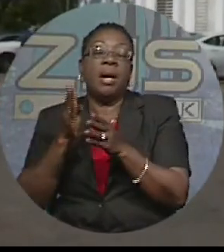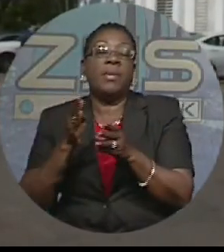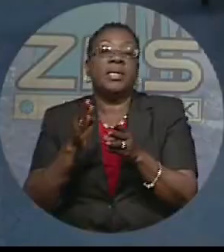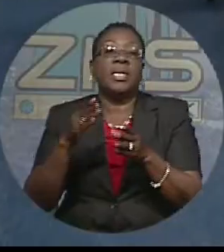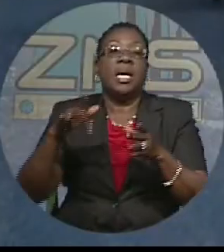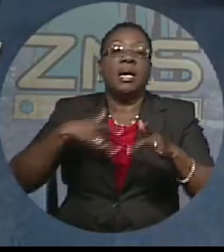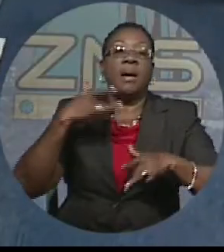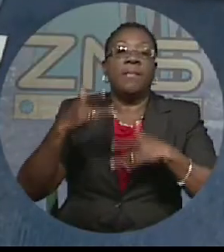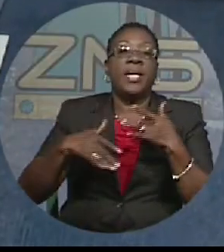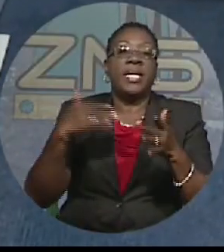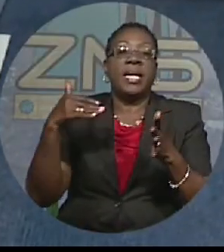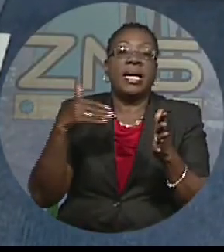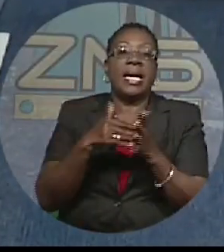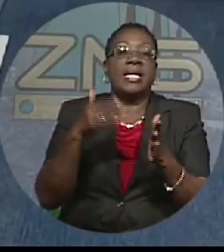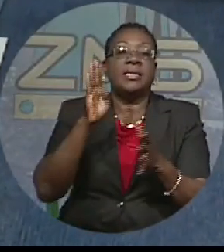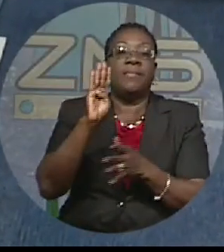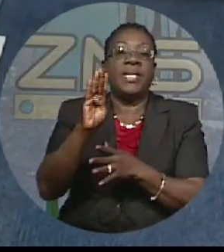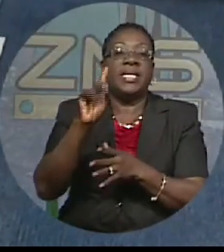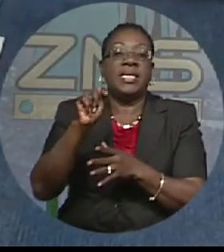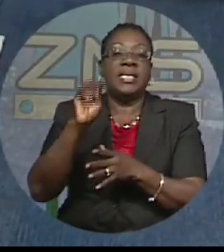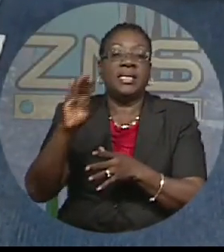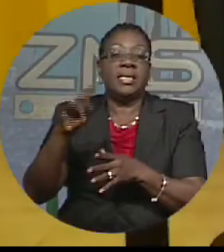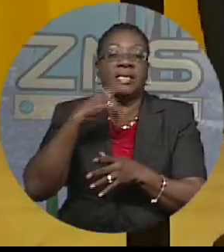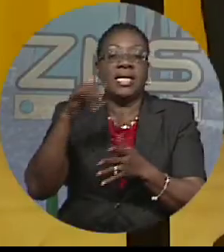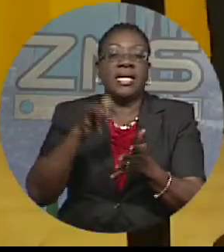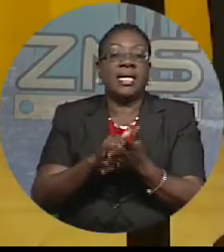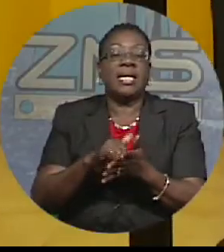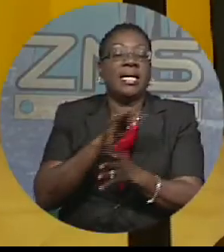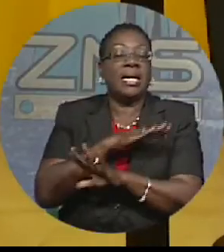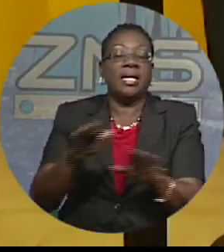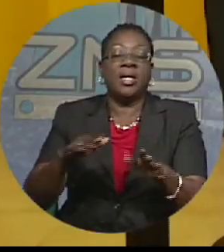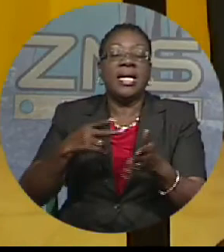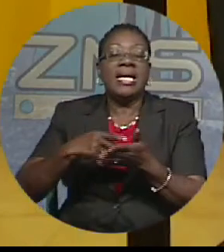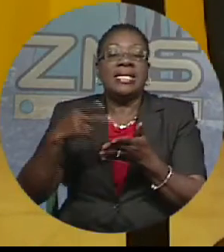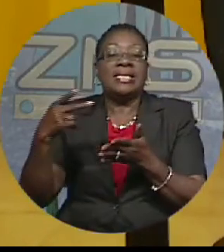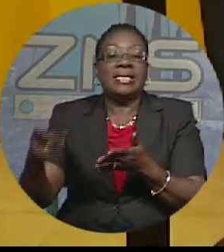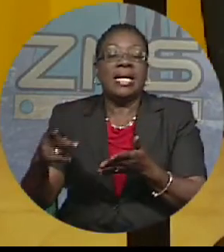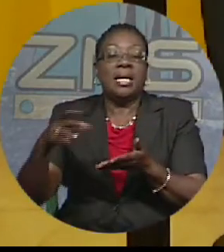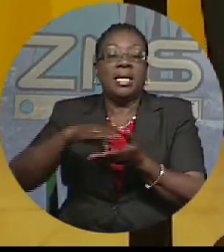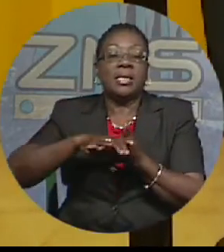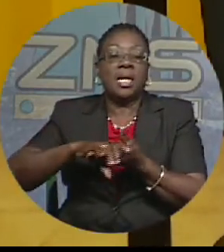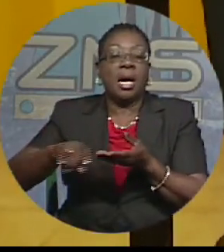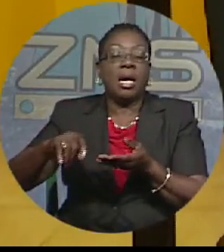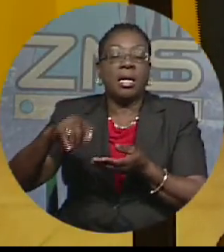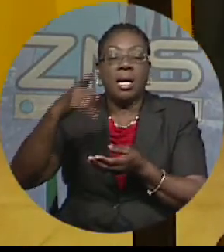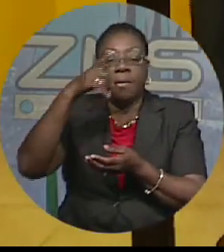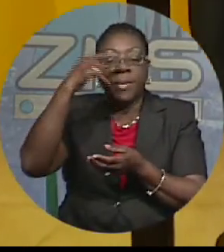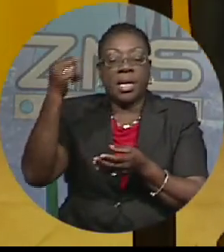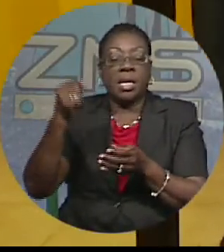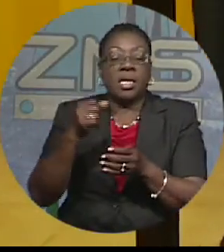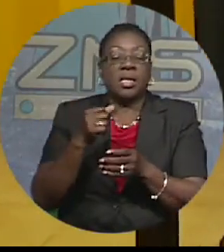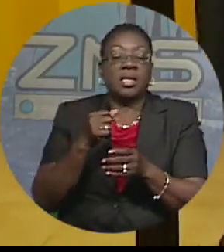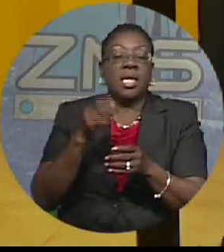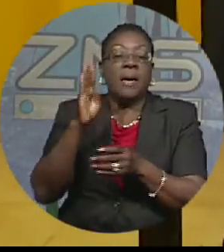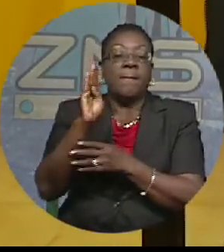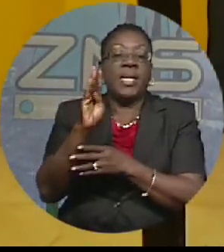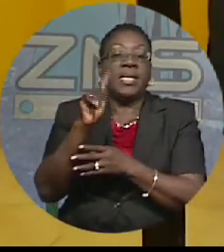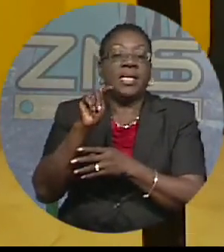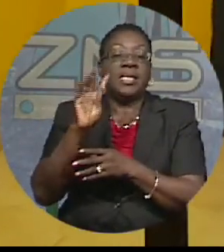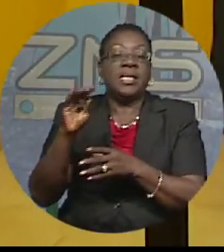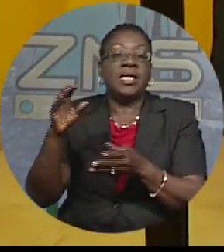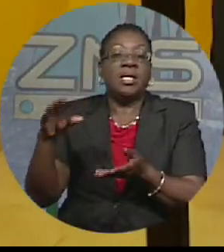BTC, claiming that it could not sell its Indigo calling cards to some wholesalers because of their exclusivity agreement with